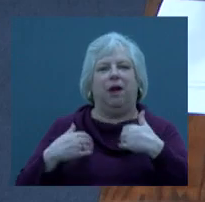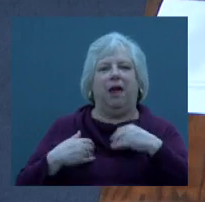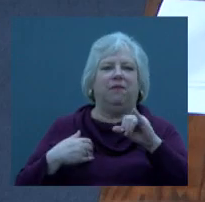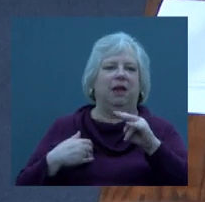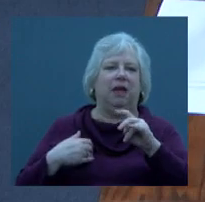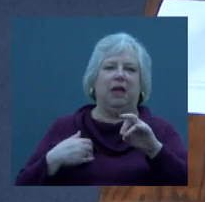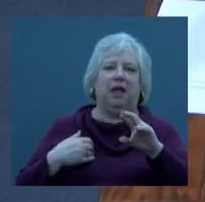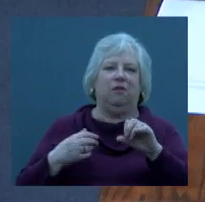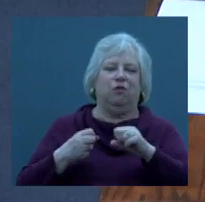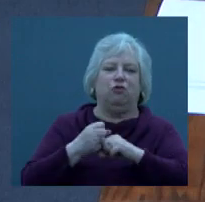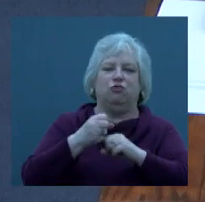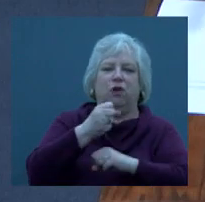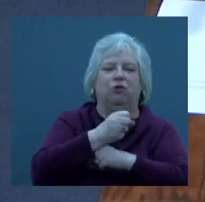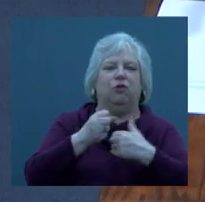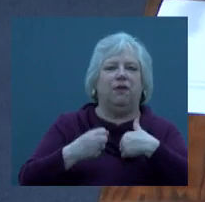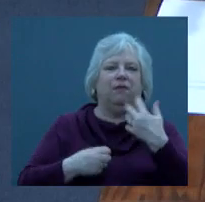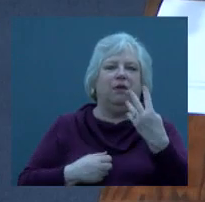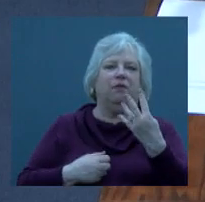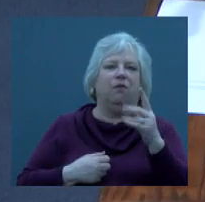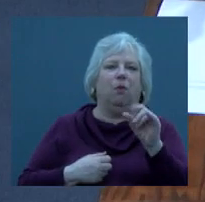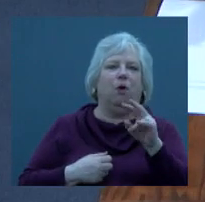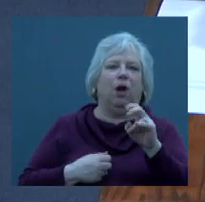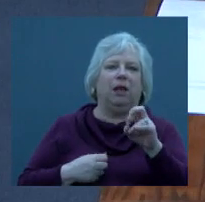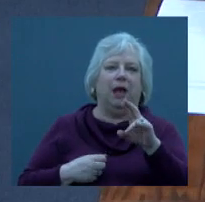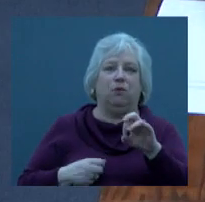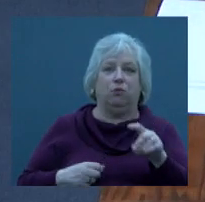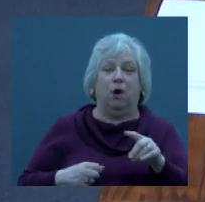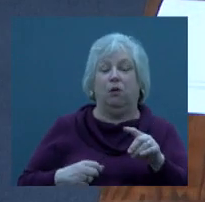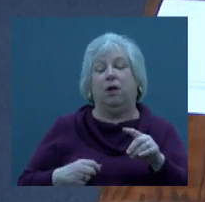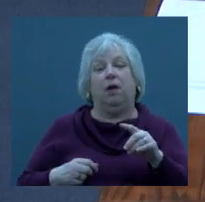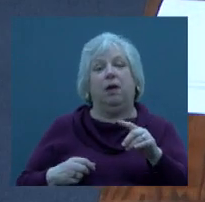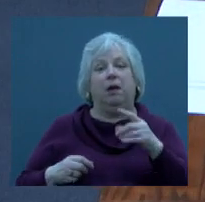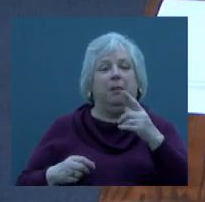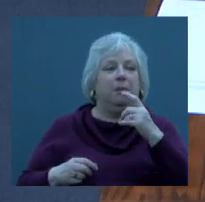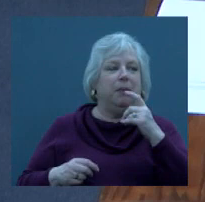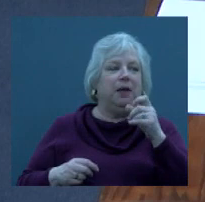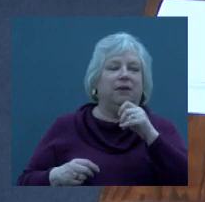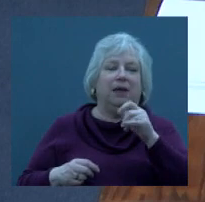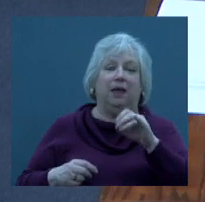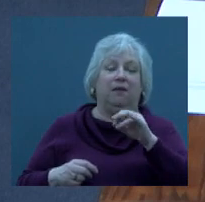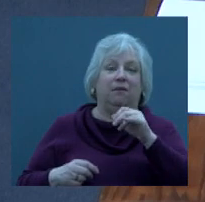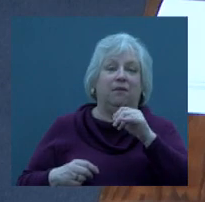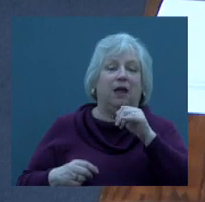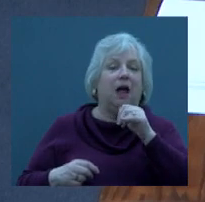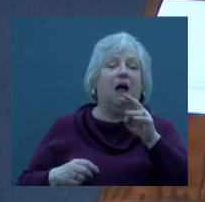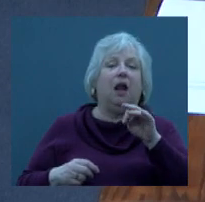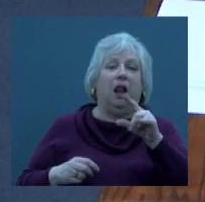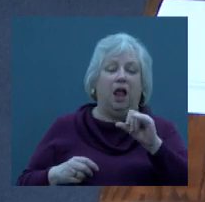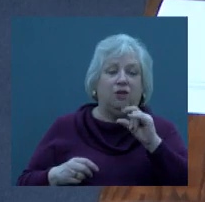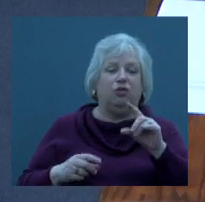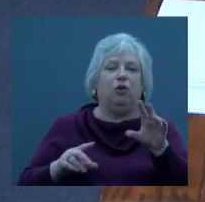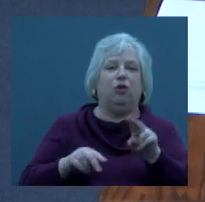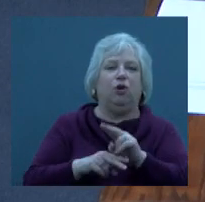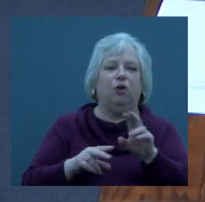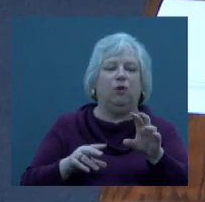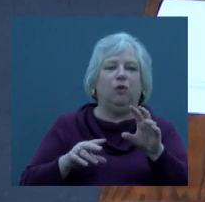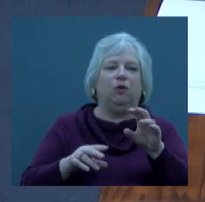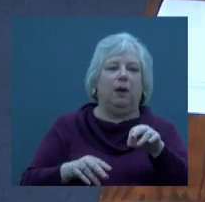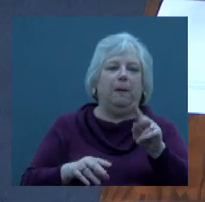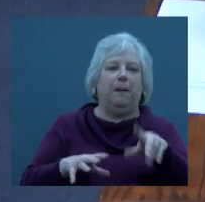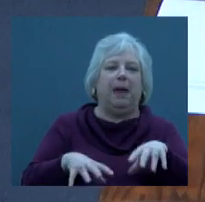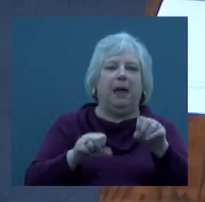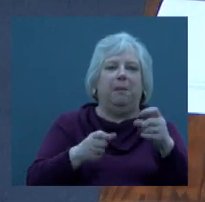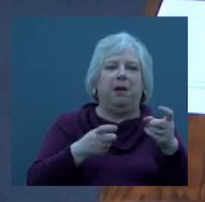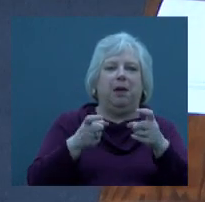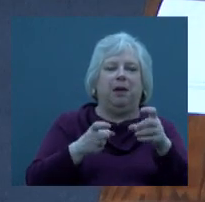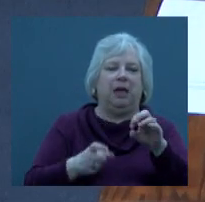of being a 4-lane road because unless it's going to be eminent domain, you're going to have to take out houses. You can do it from Colonel Glenn